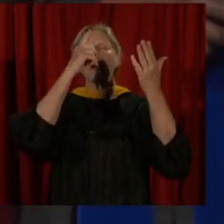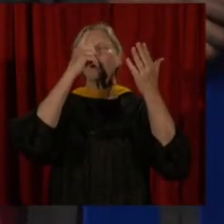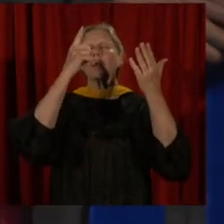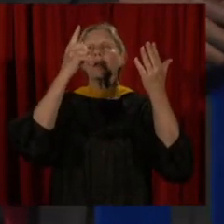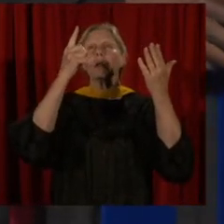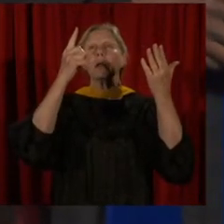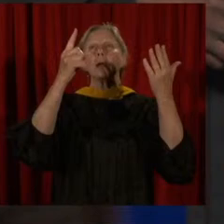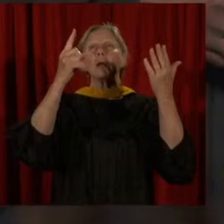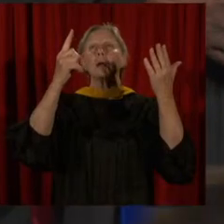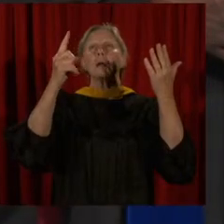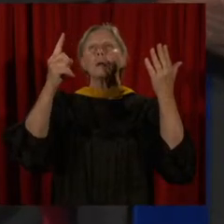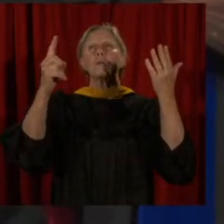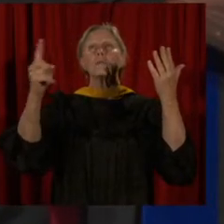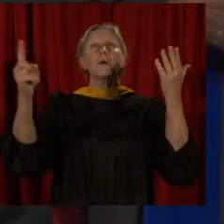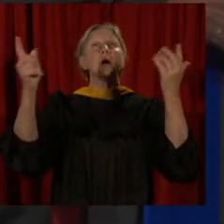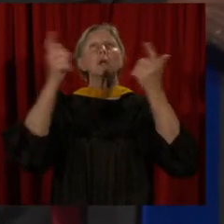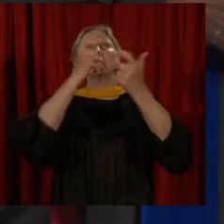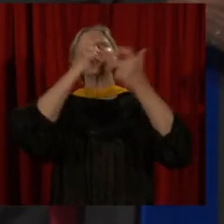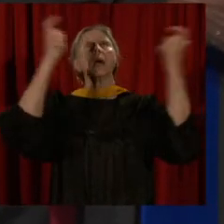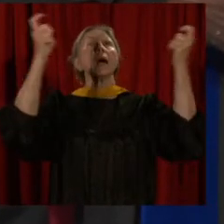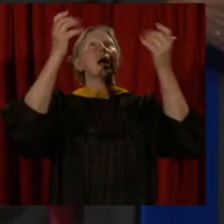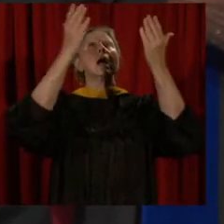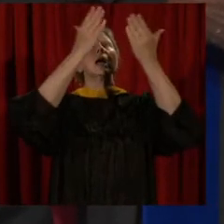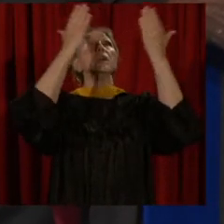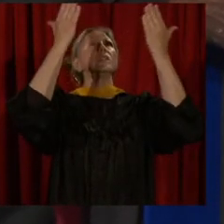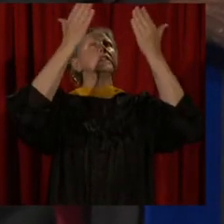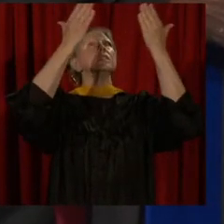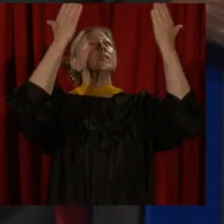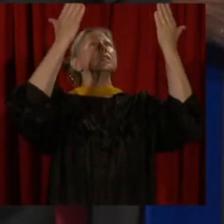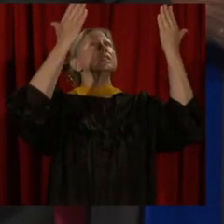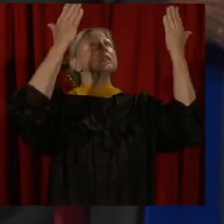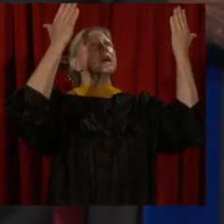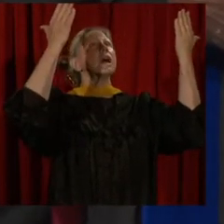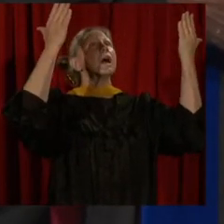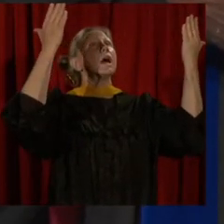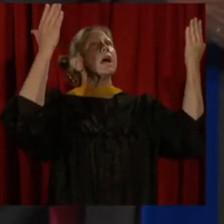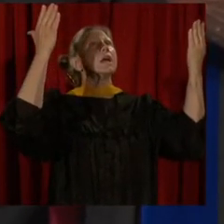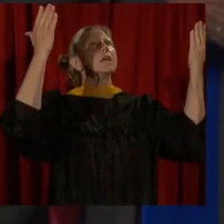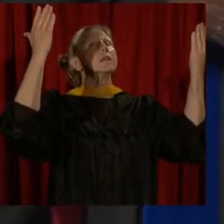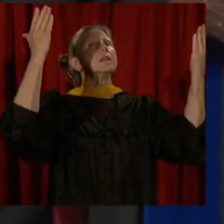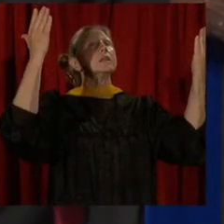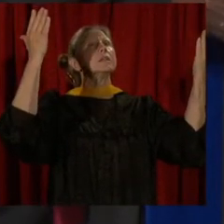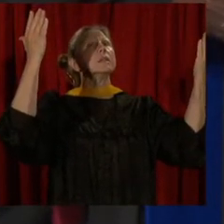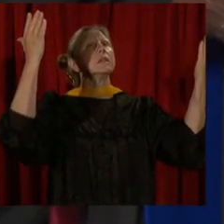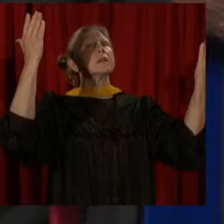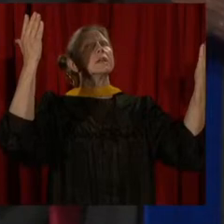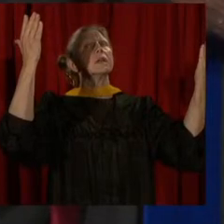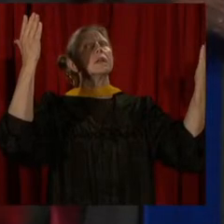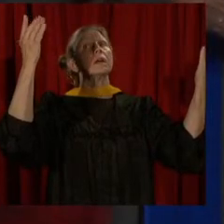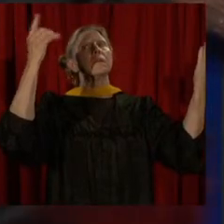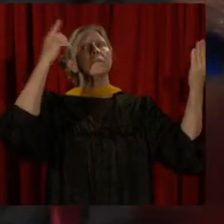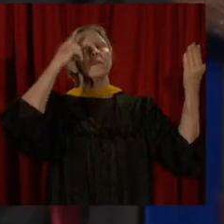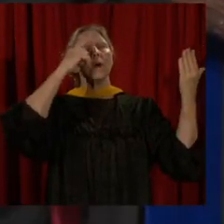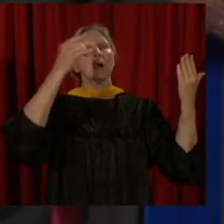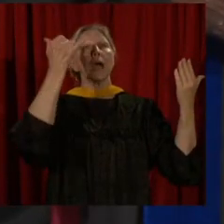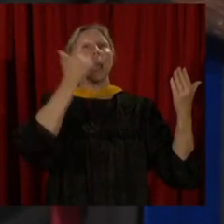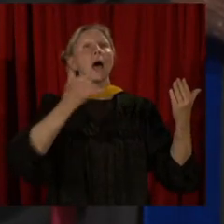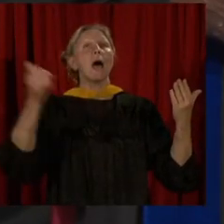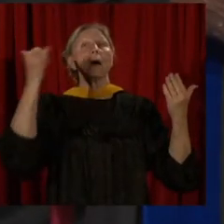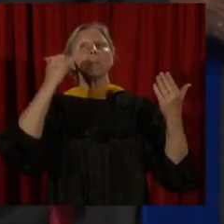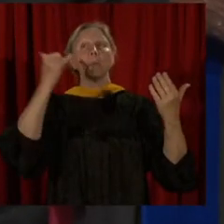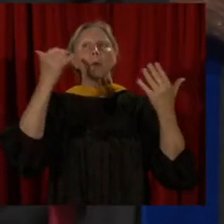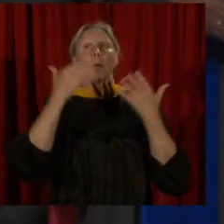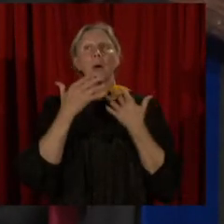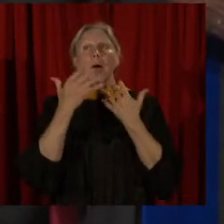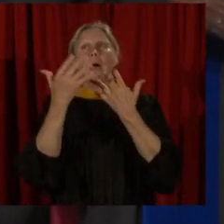beautiful for spacious skies, for